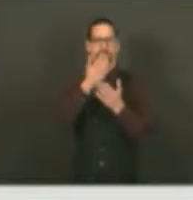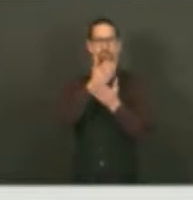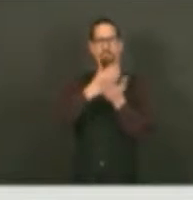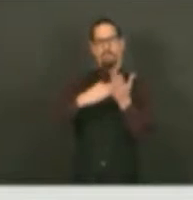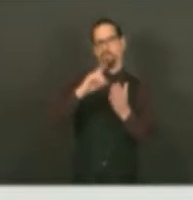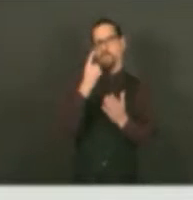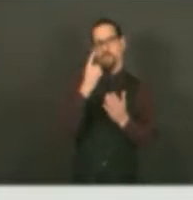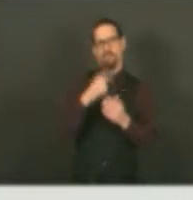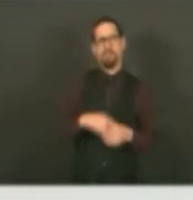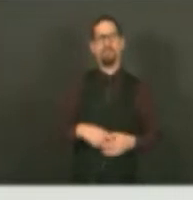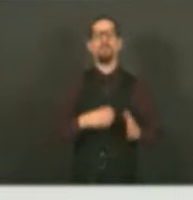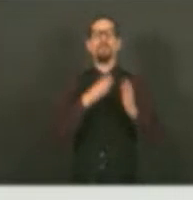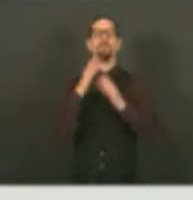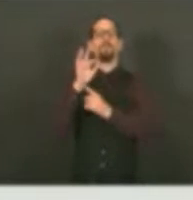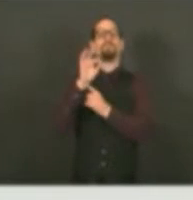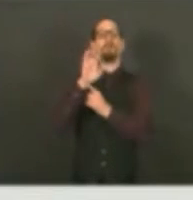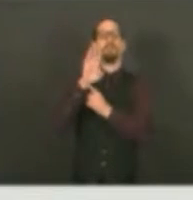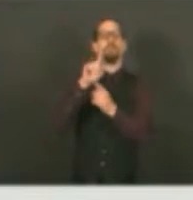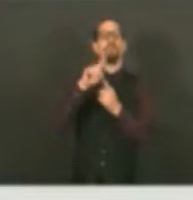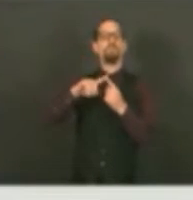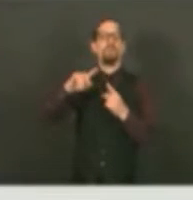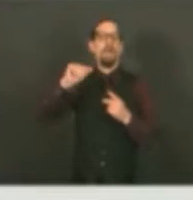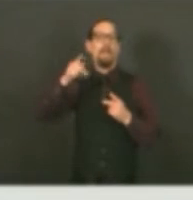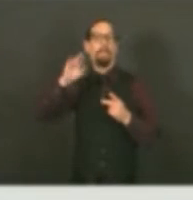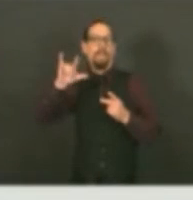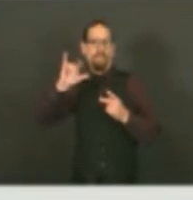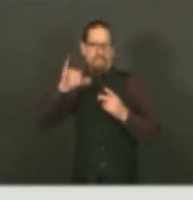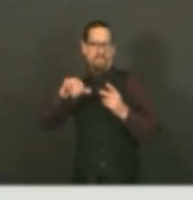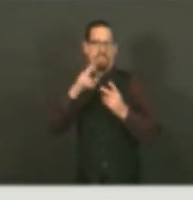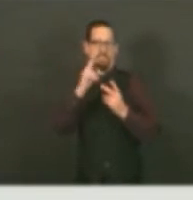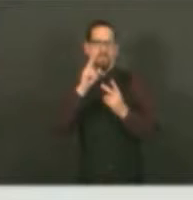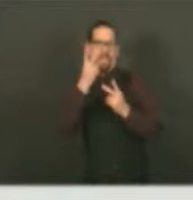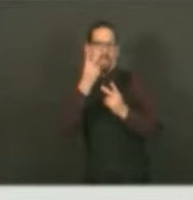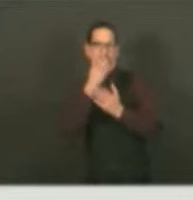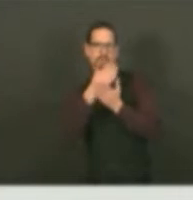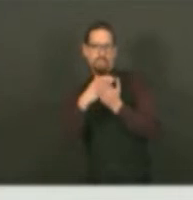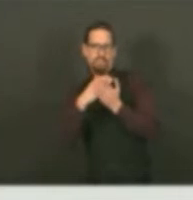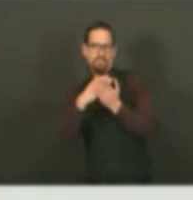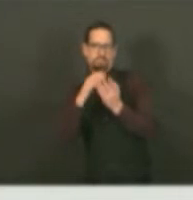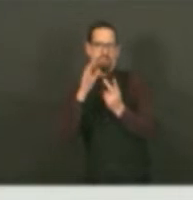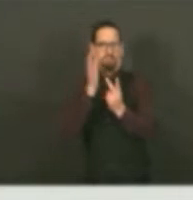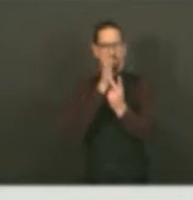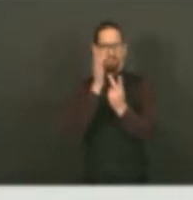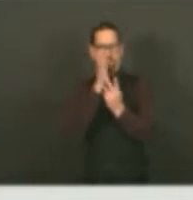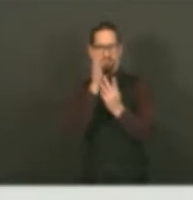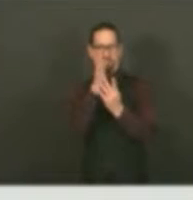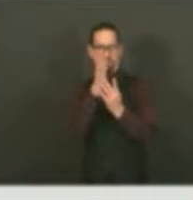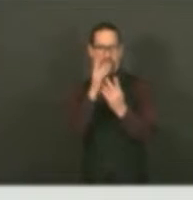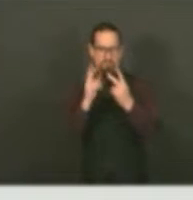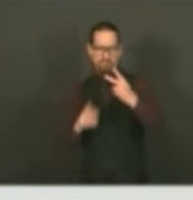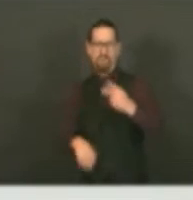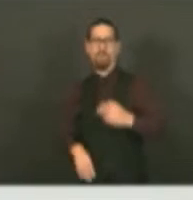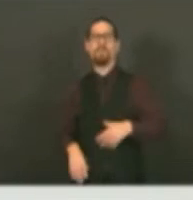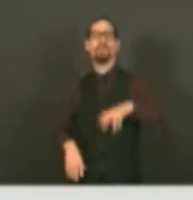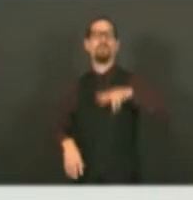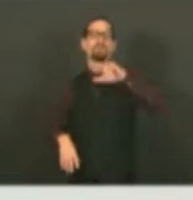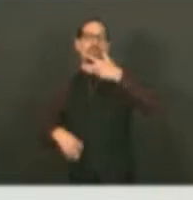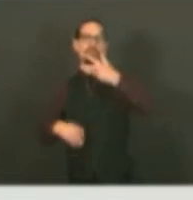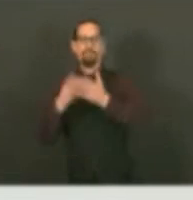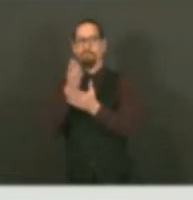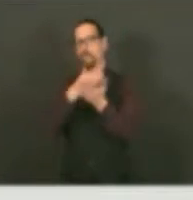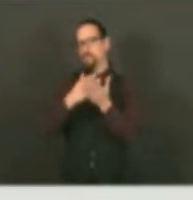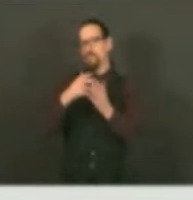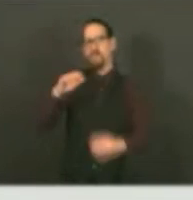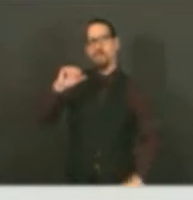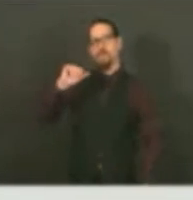December and February. Phase 2, we anticipate vaccination between February and April. and phase 3 vaccination between April and